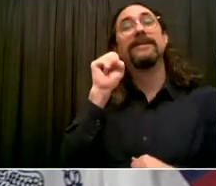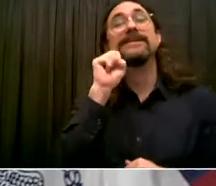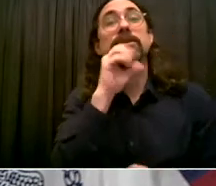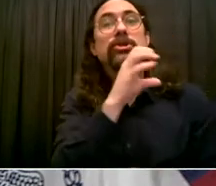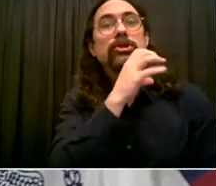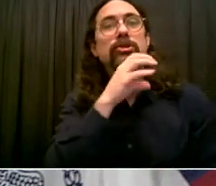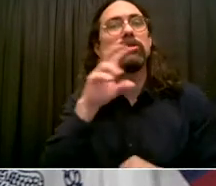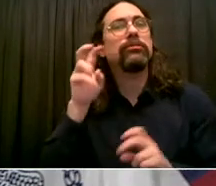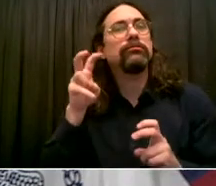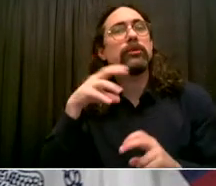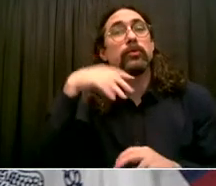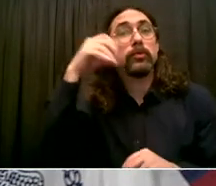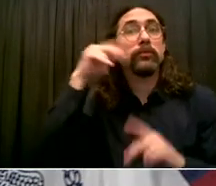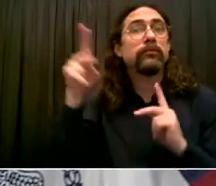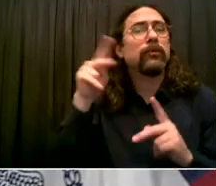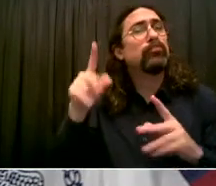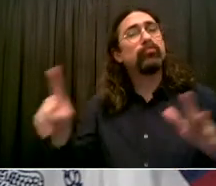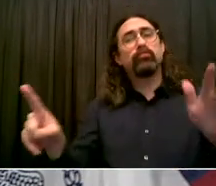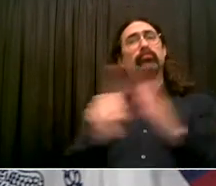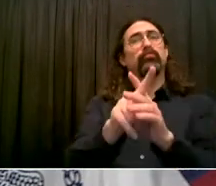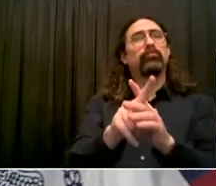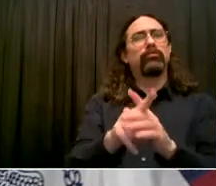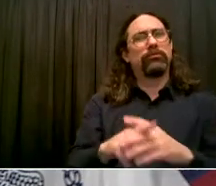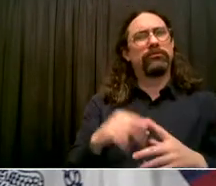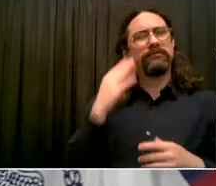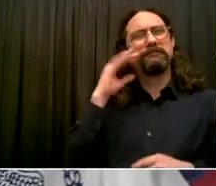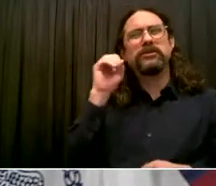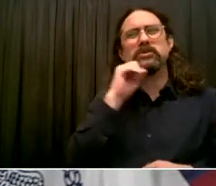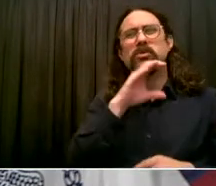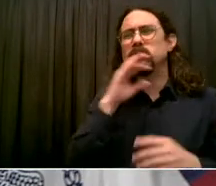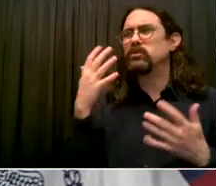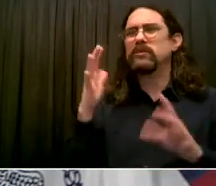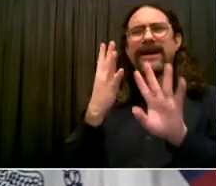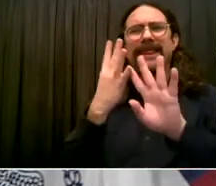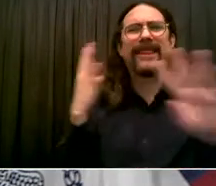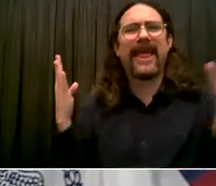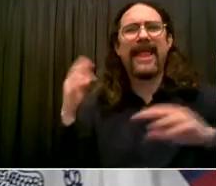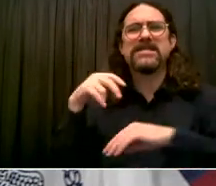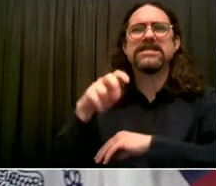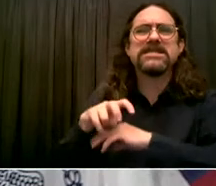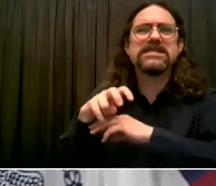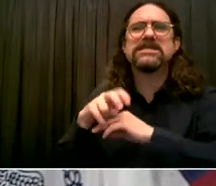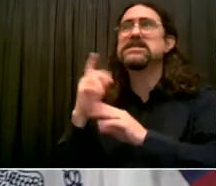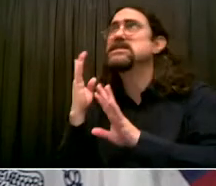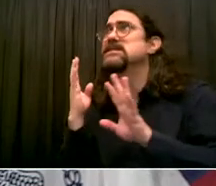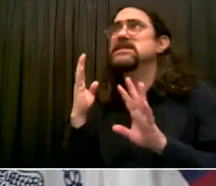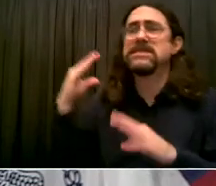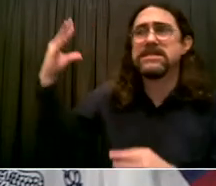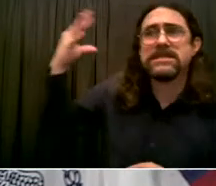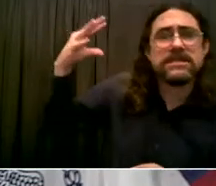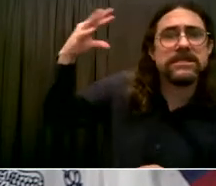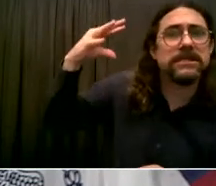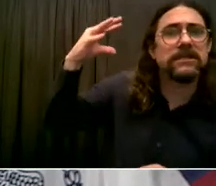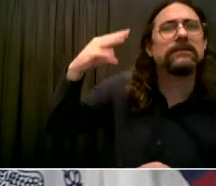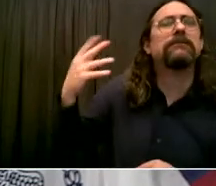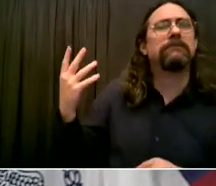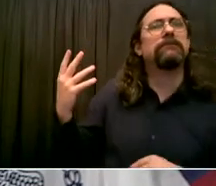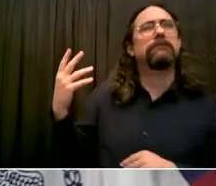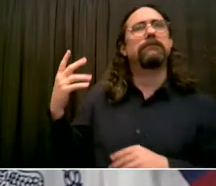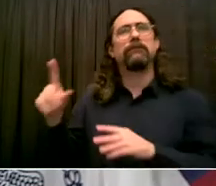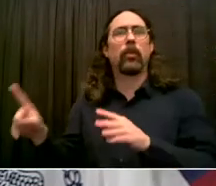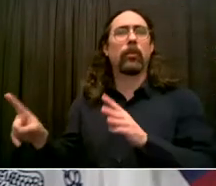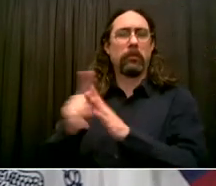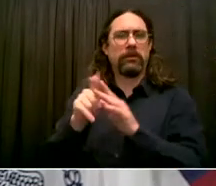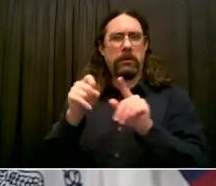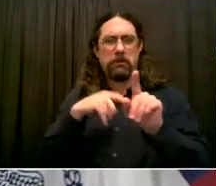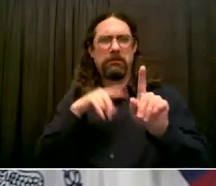So we're piloting it over these next few days to decide where to go. If we think it'll work, then we'll talk about how far we want to go